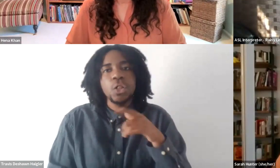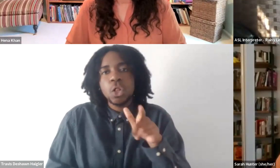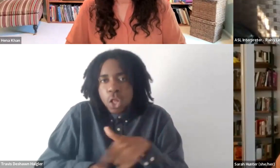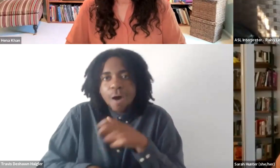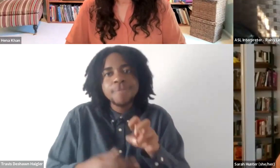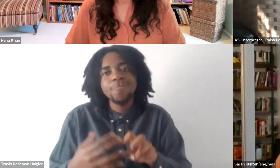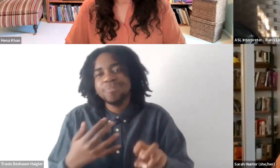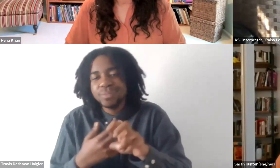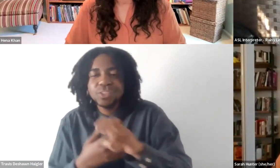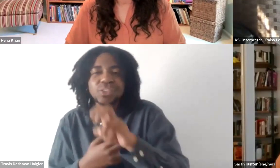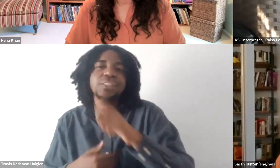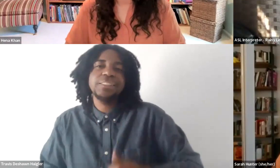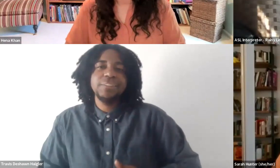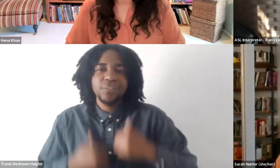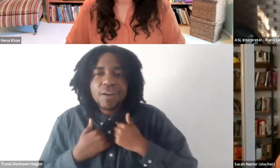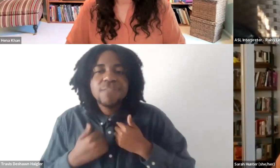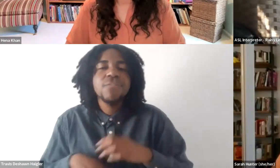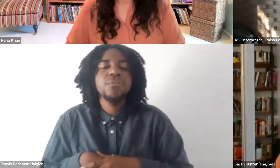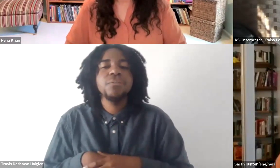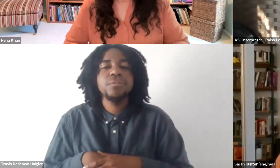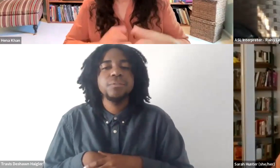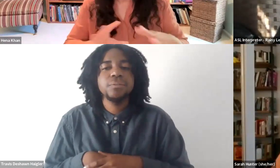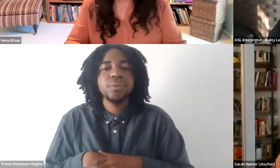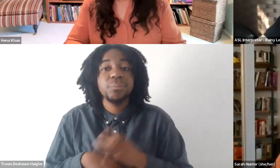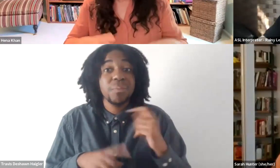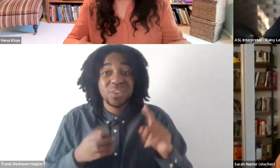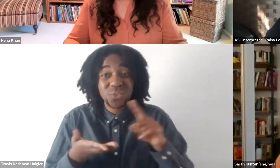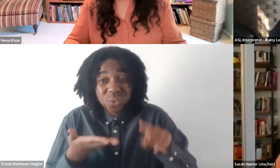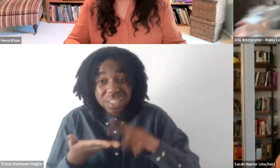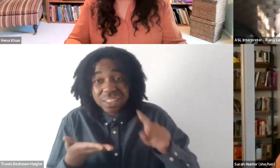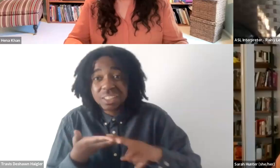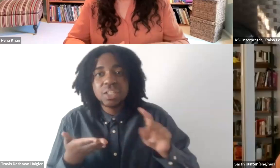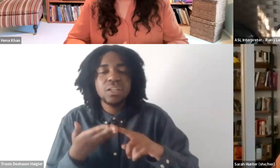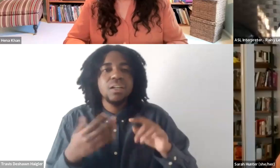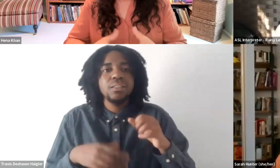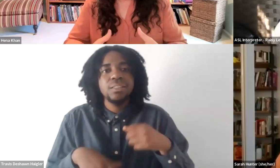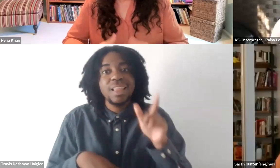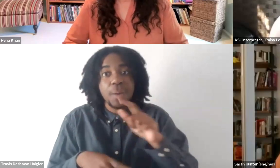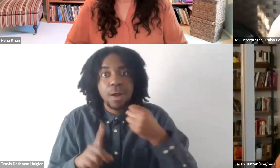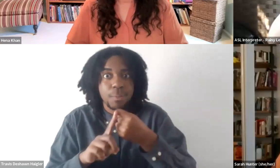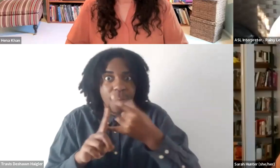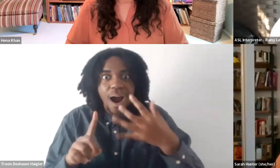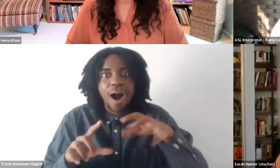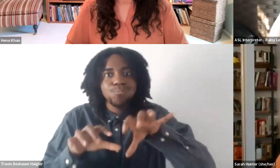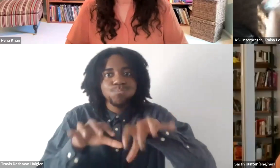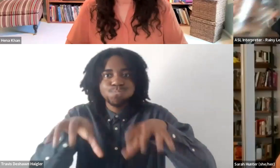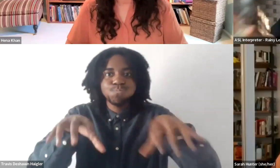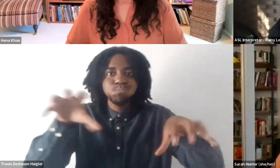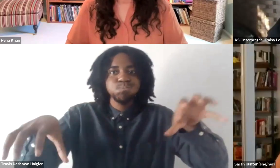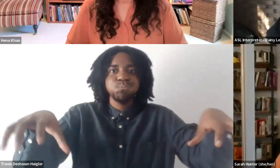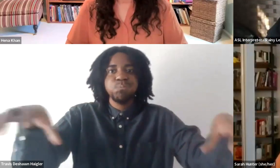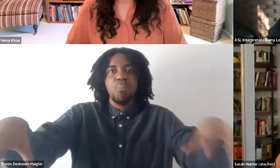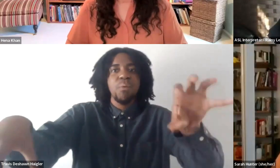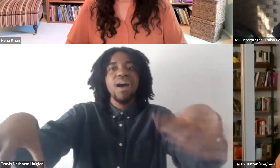But this research really, you know, just all of the expansion of the building over the years, and I include this in the author's note as well,